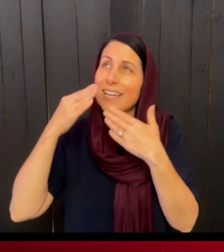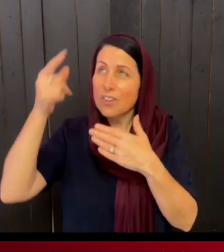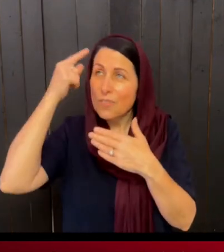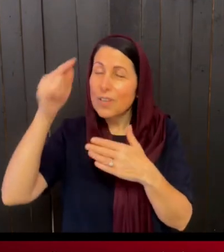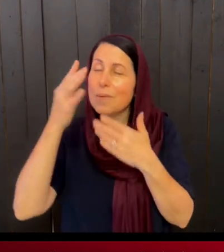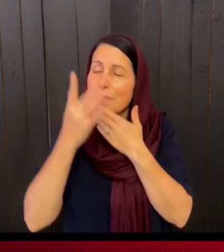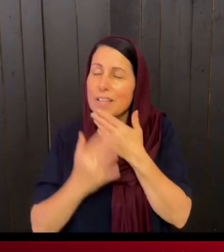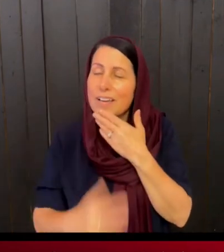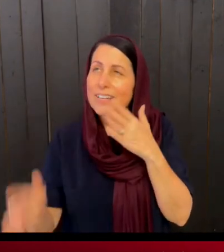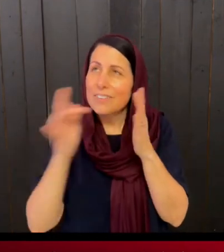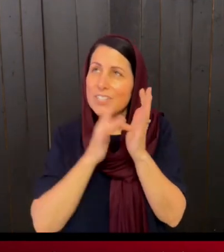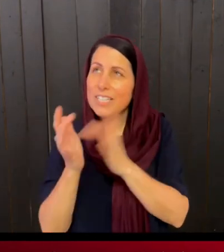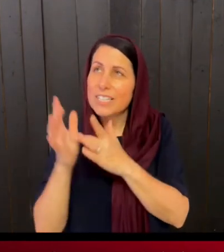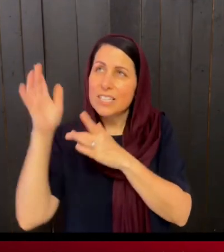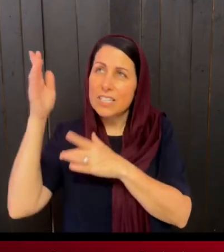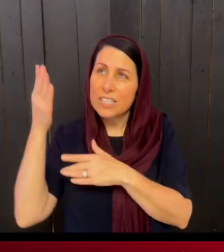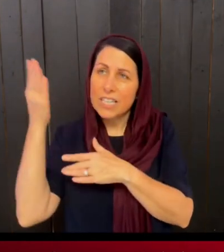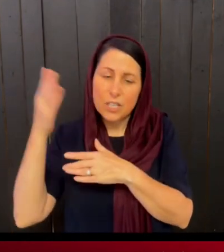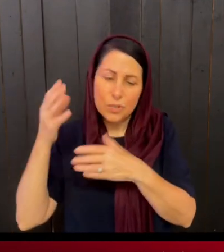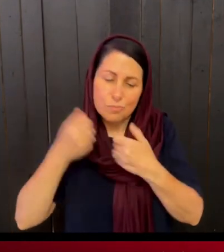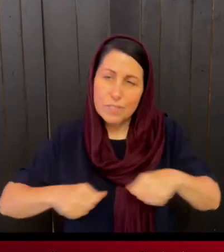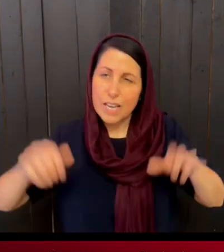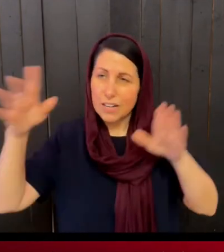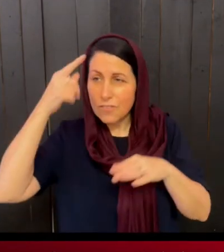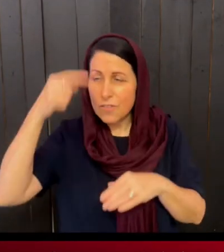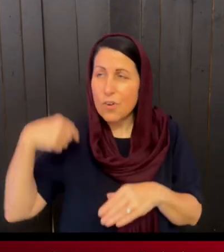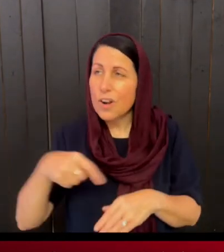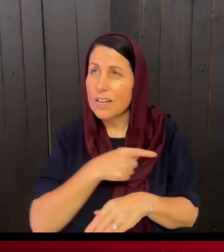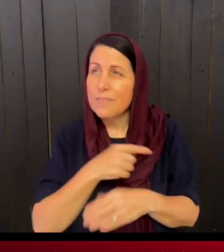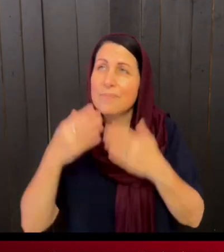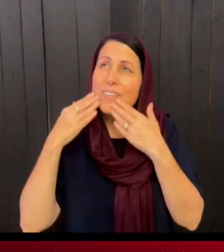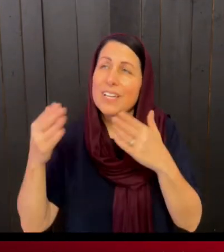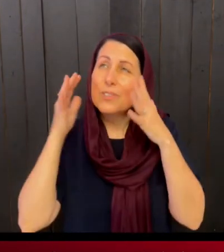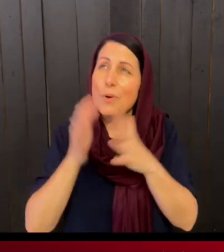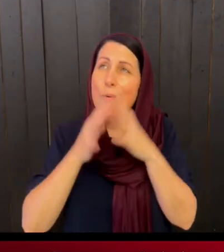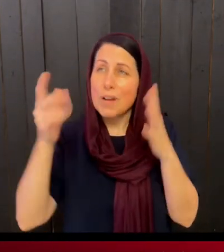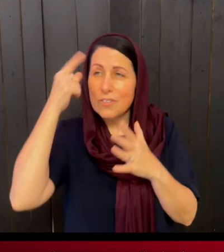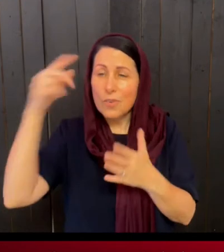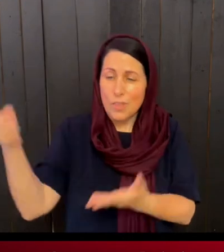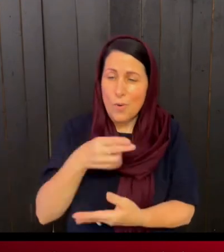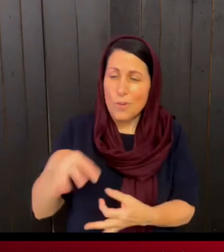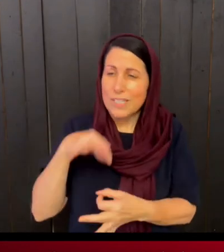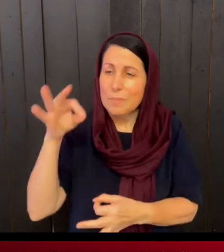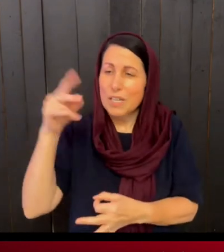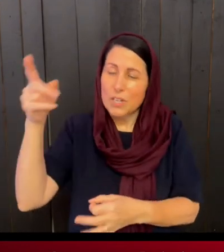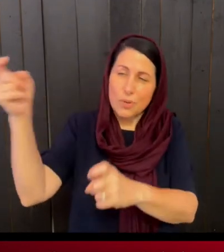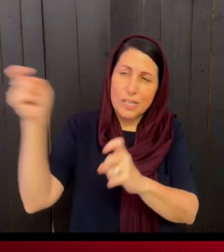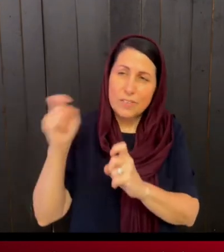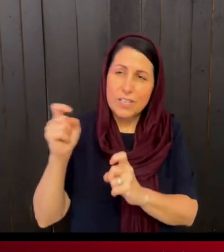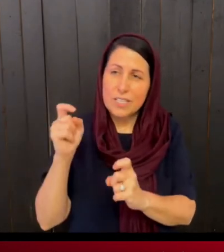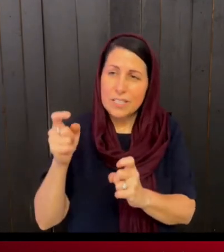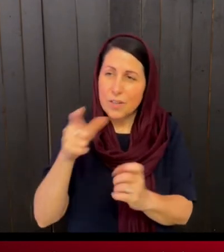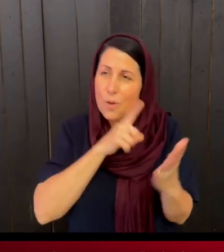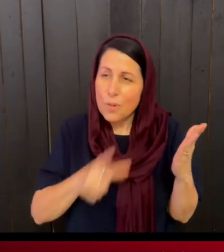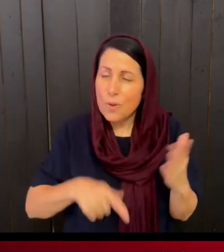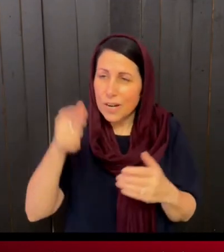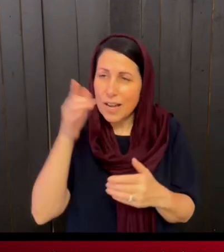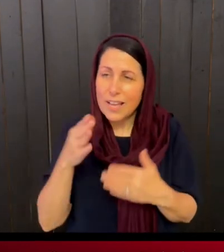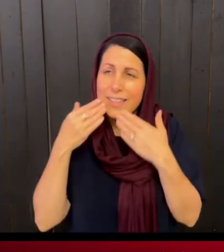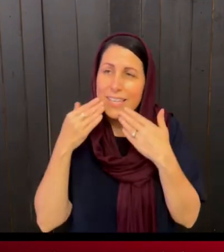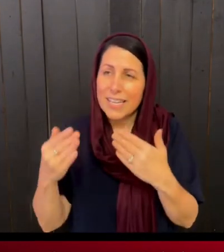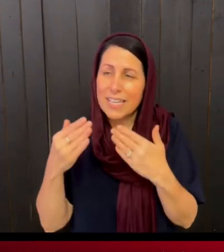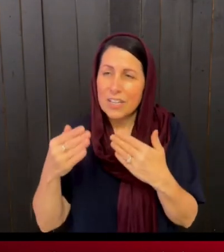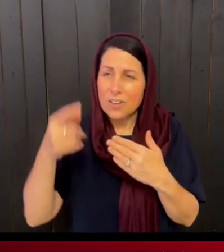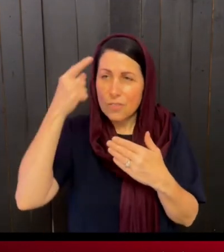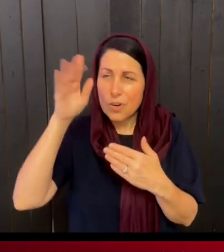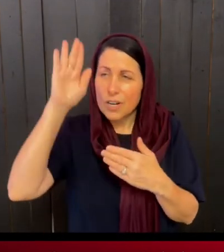Jesus, that you poured out for us, Lord God. Thank you so much, Lord God, for the Holy Spirit that you give us, Lord God. Thank you so much for